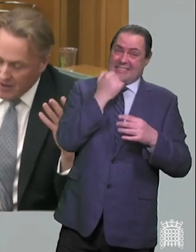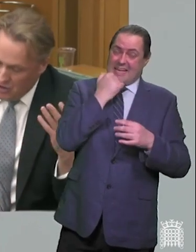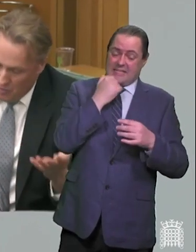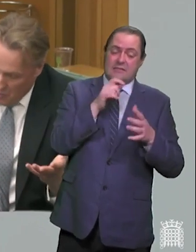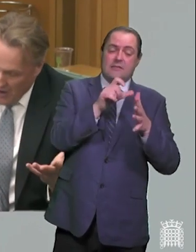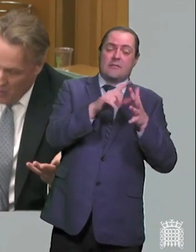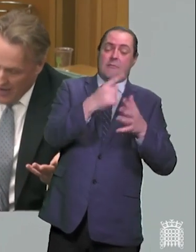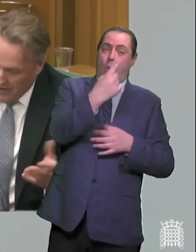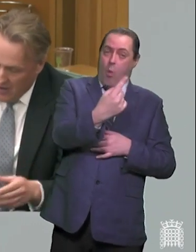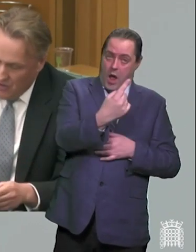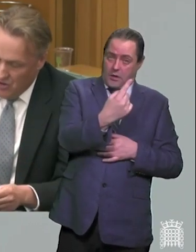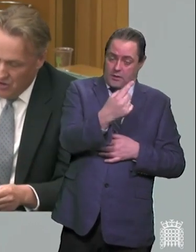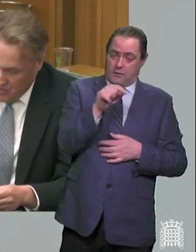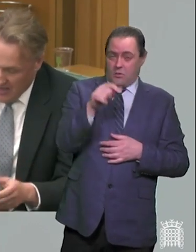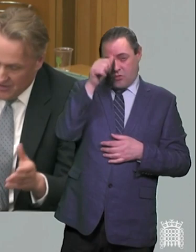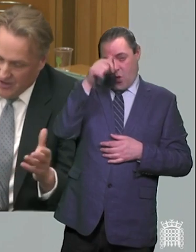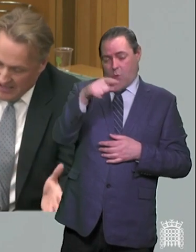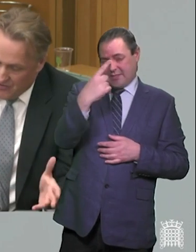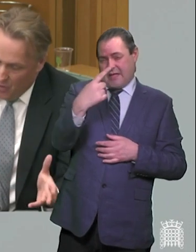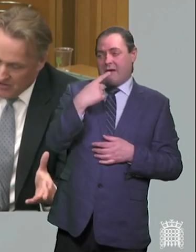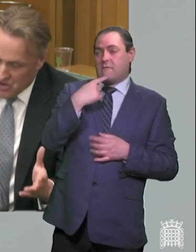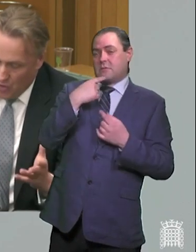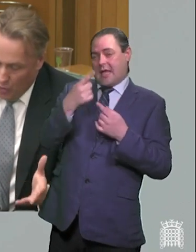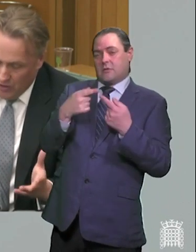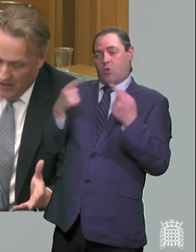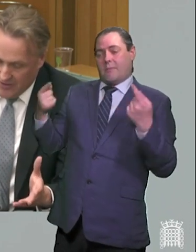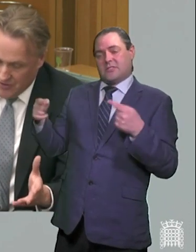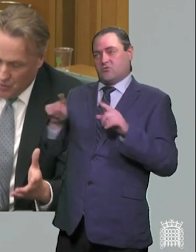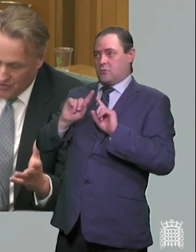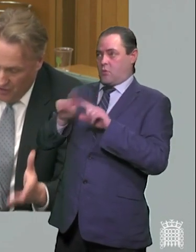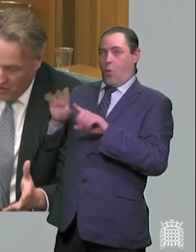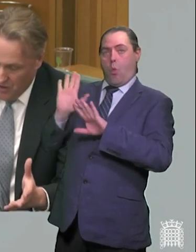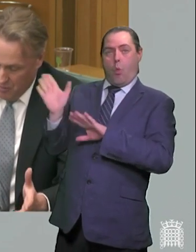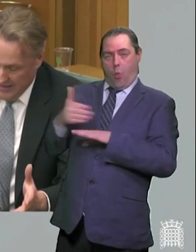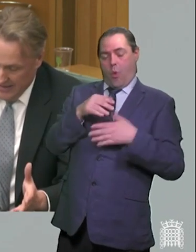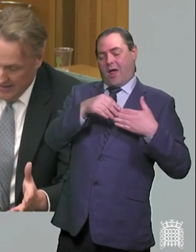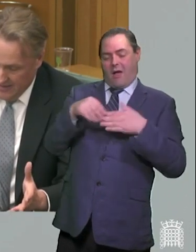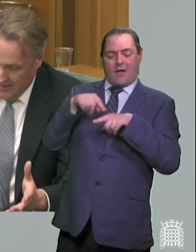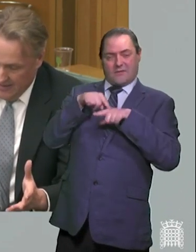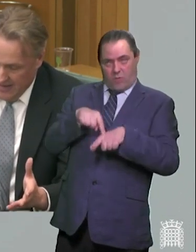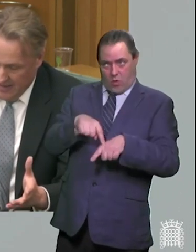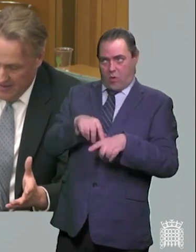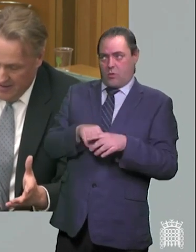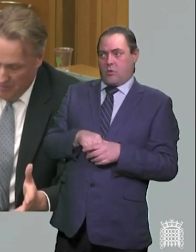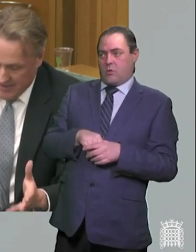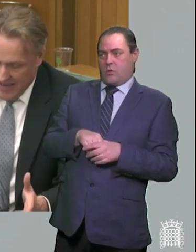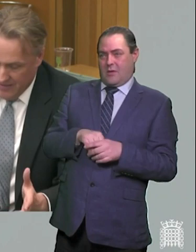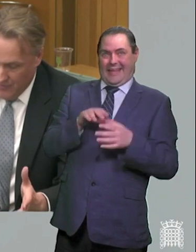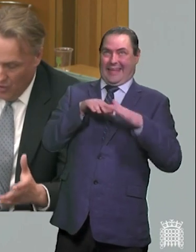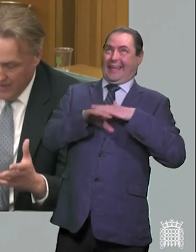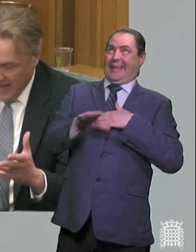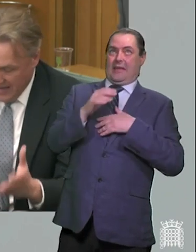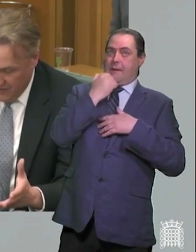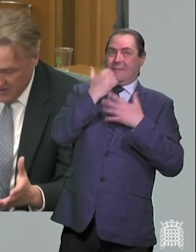December, you will be well aware that you said to the Leader of the Opposition all guidance was followed completely in number